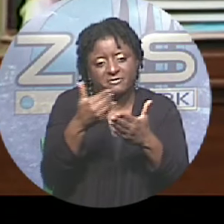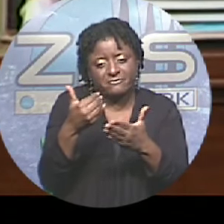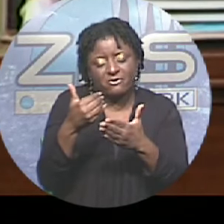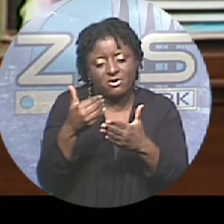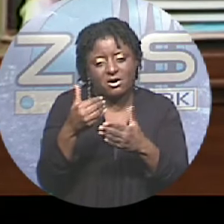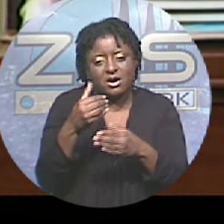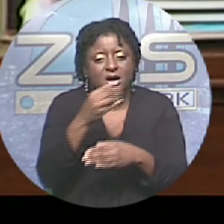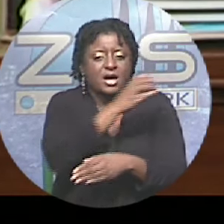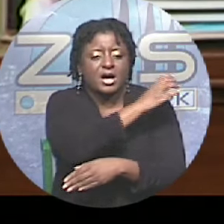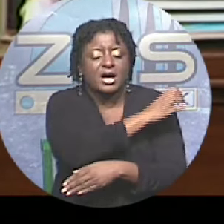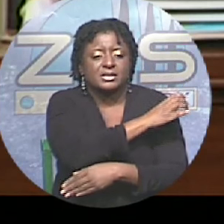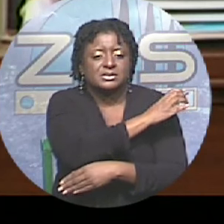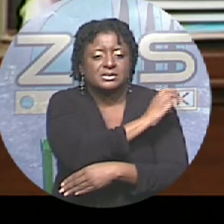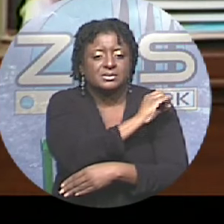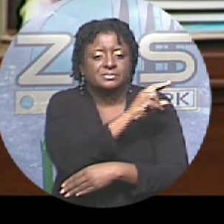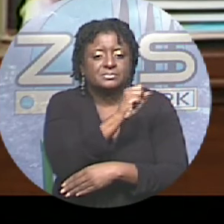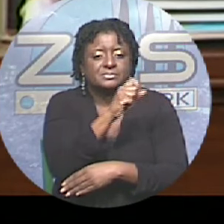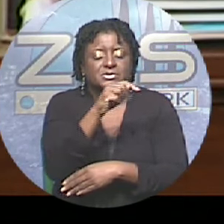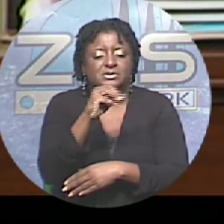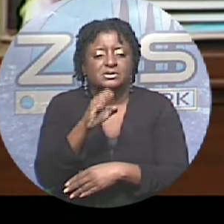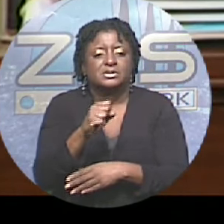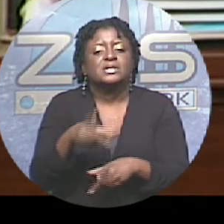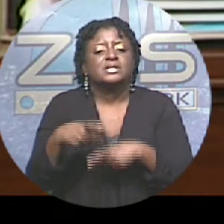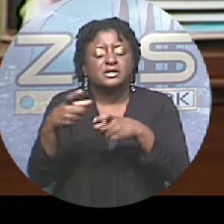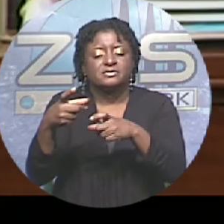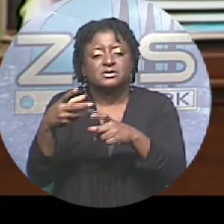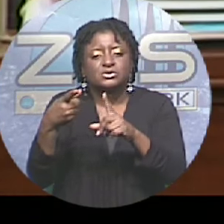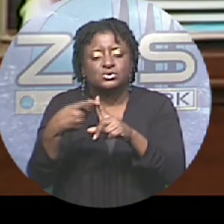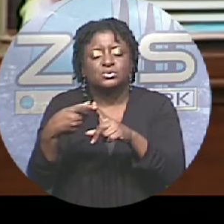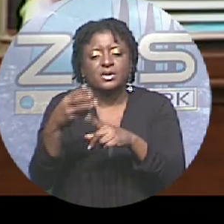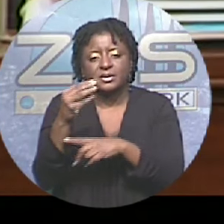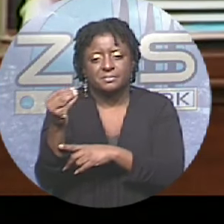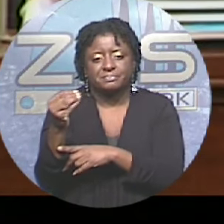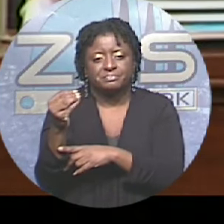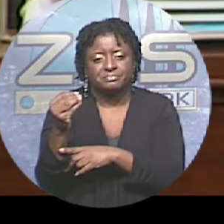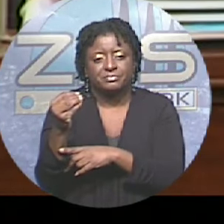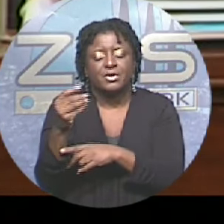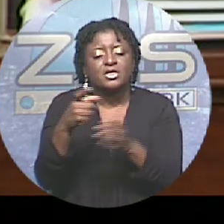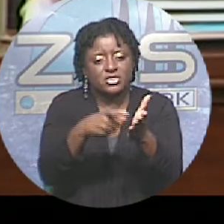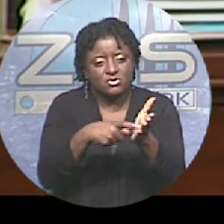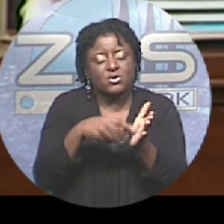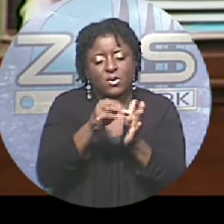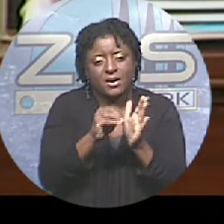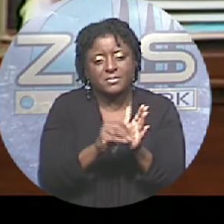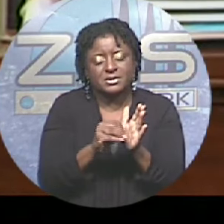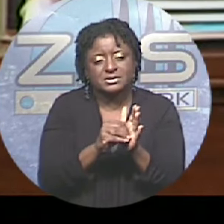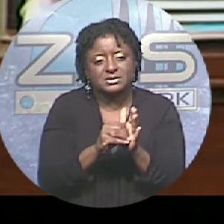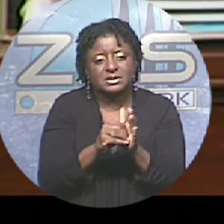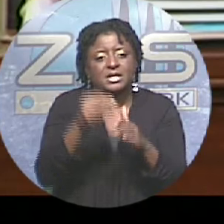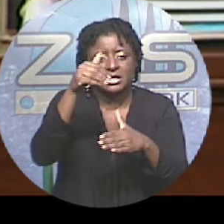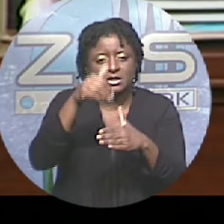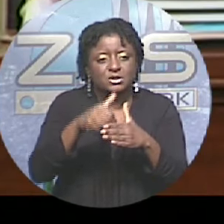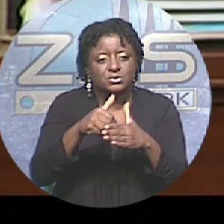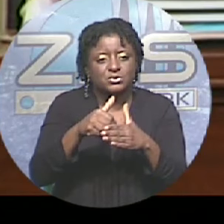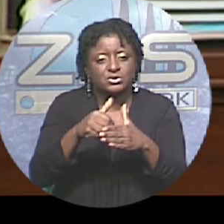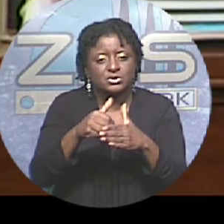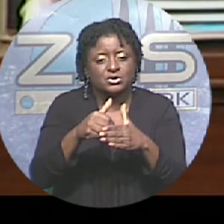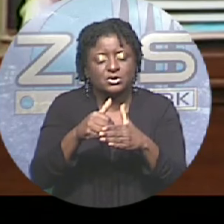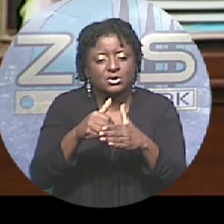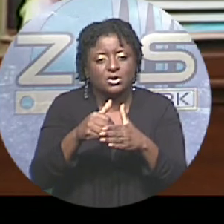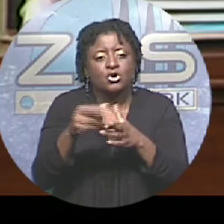the imported UAV to the owner. The set of safety requirements on the certificate of registration will include rules as to the